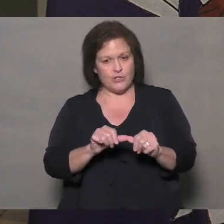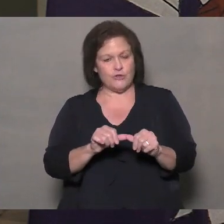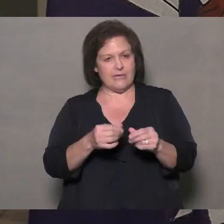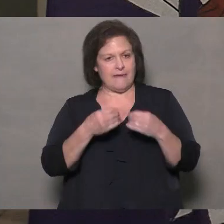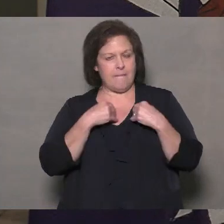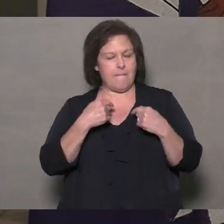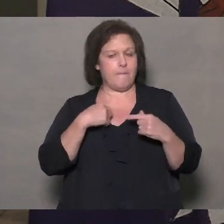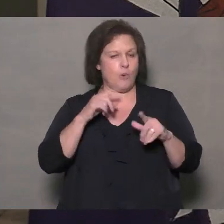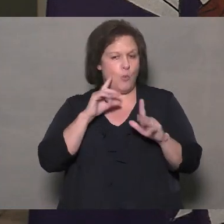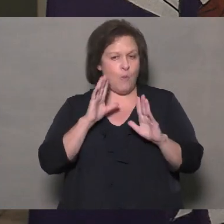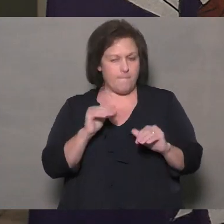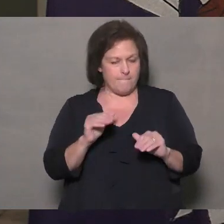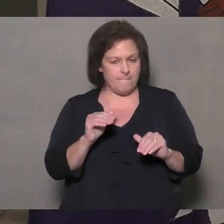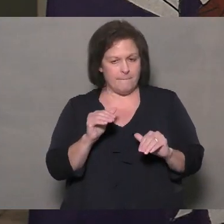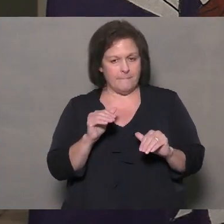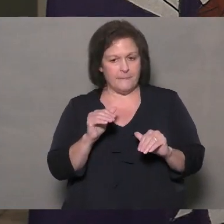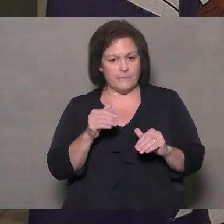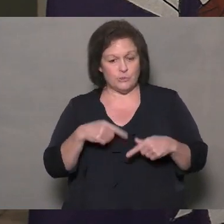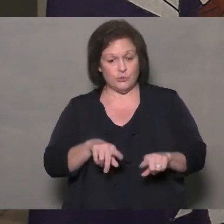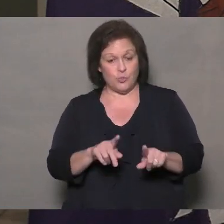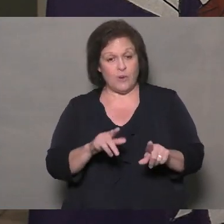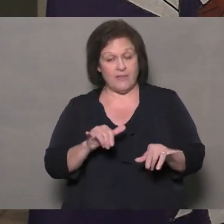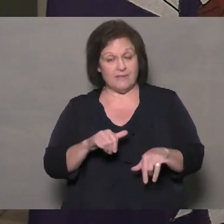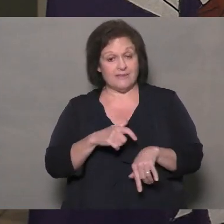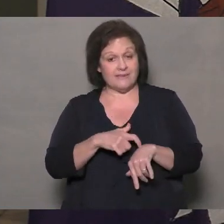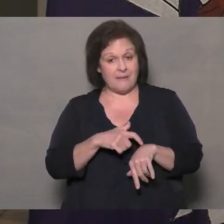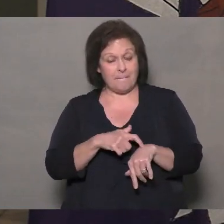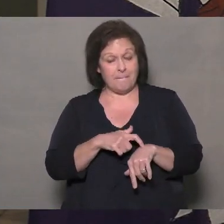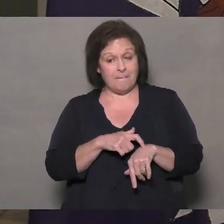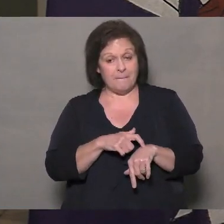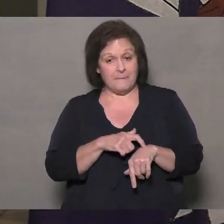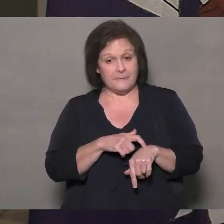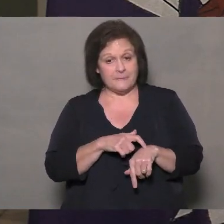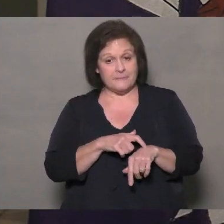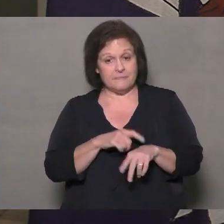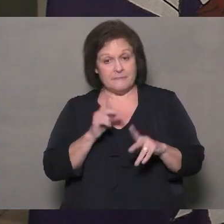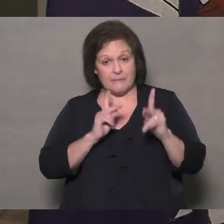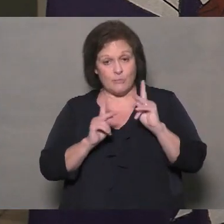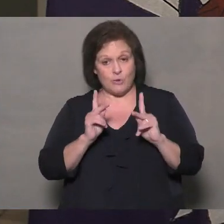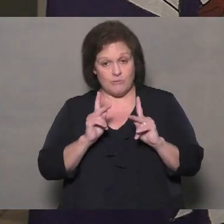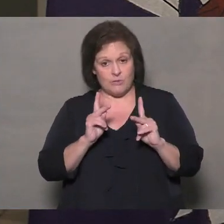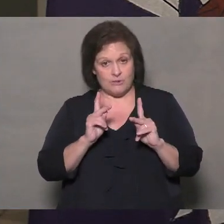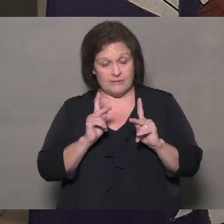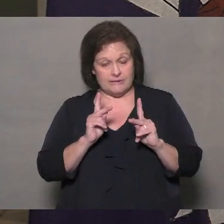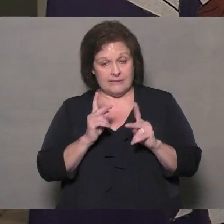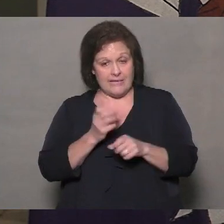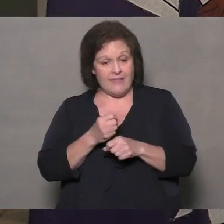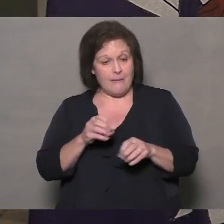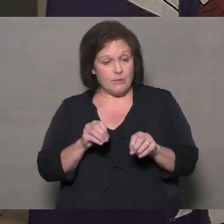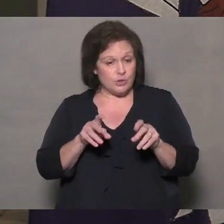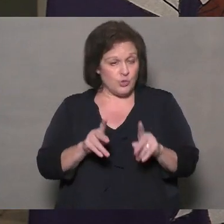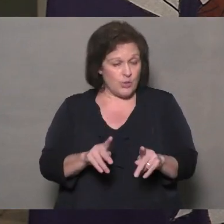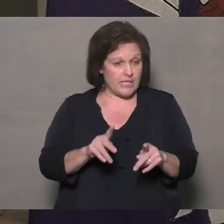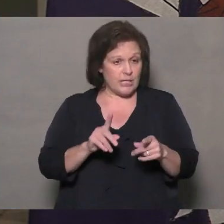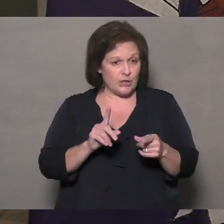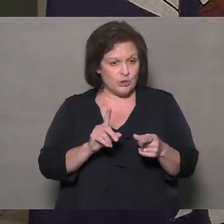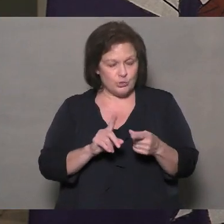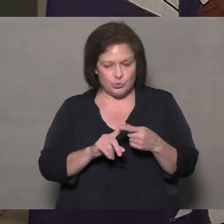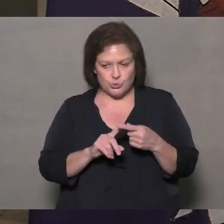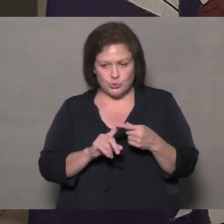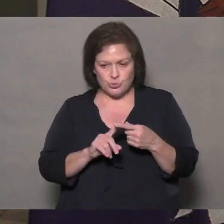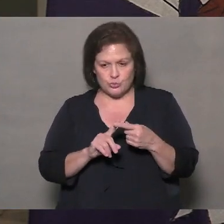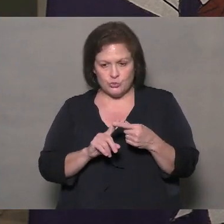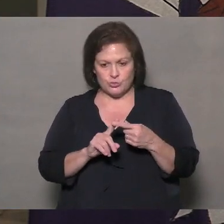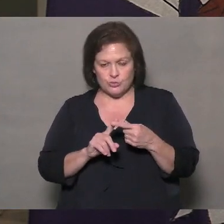hope. During this crisis, people have seized the opportunity to reconnect with their